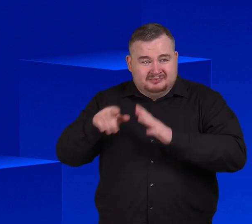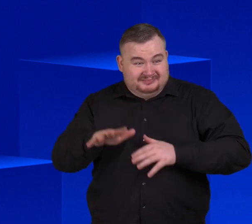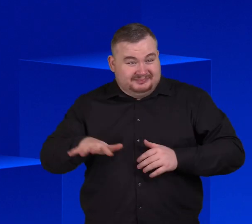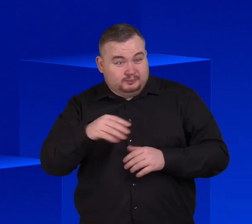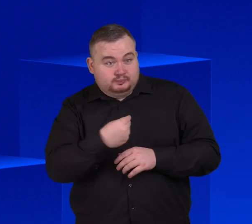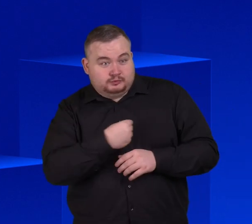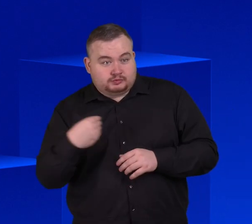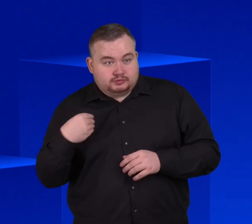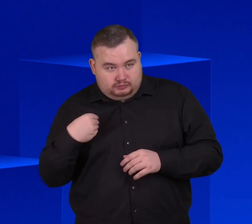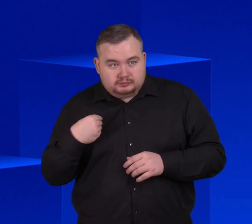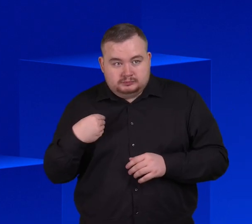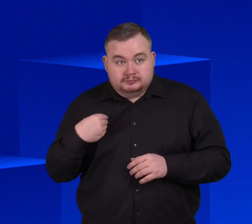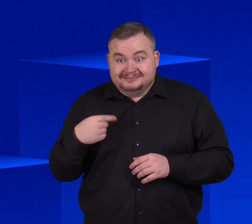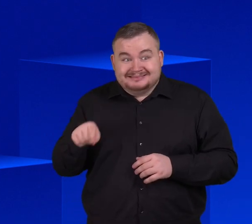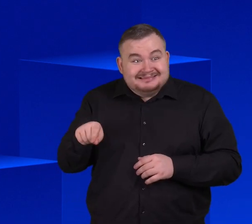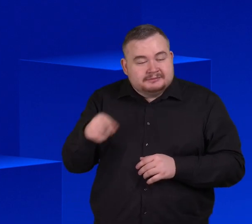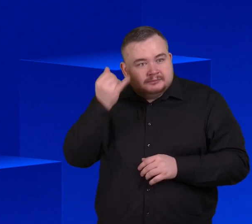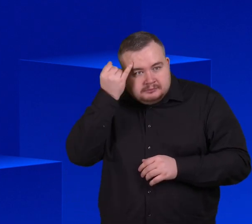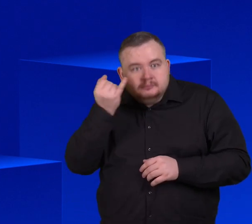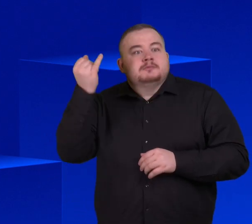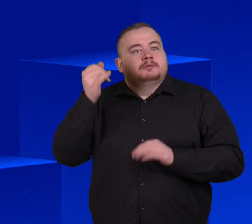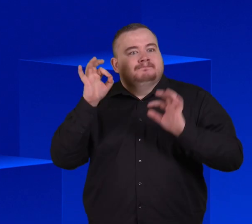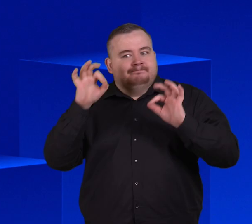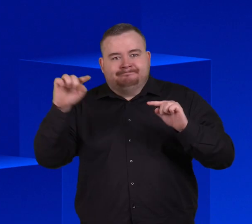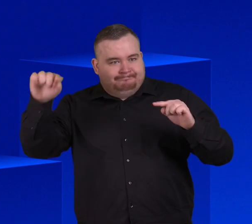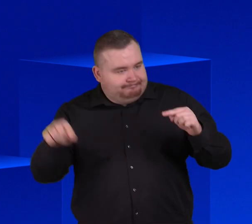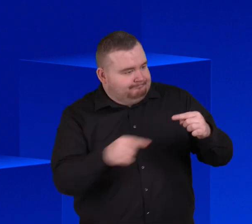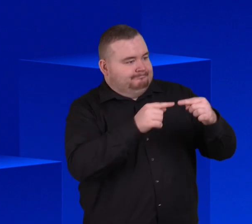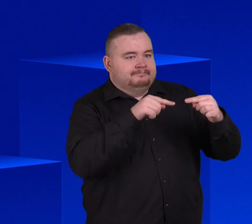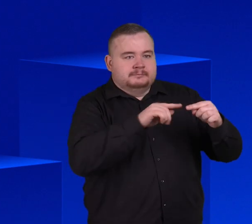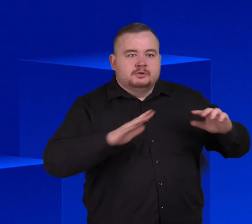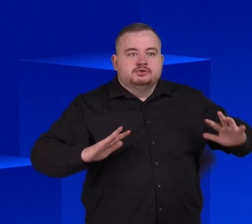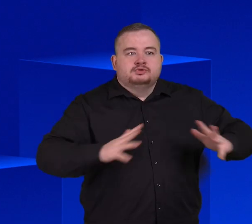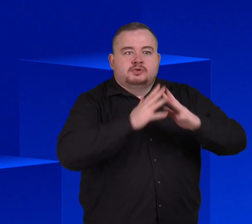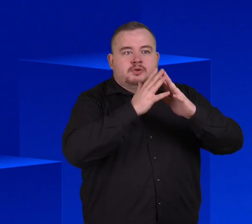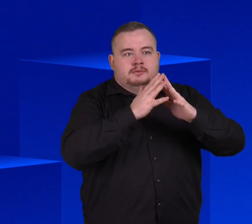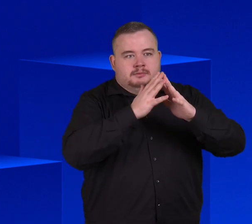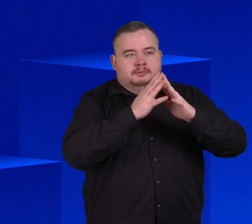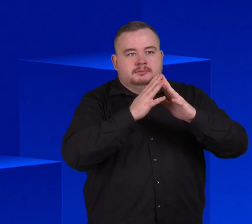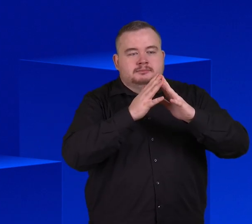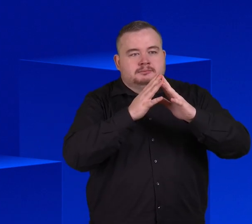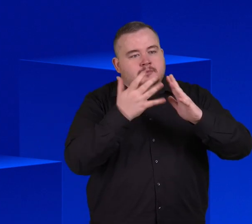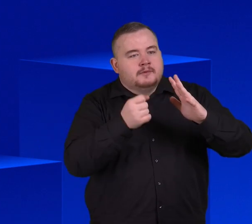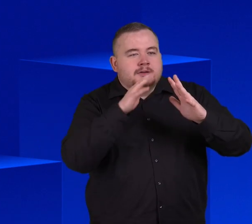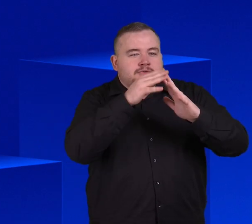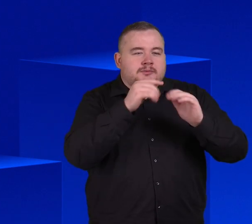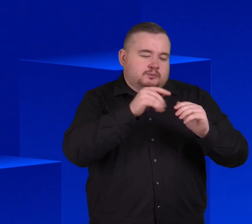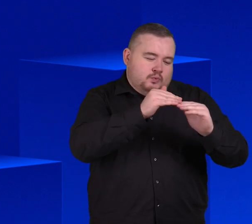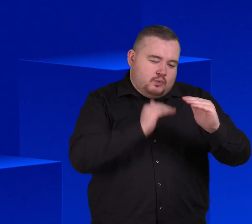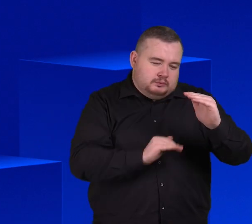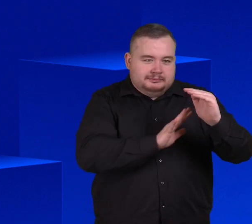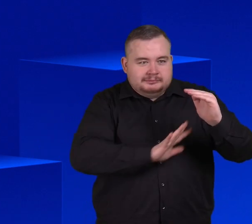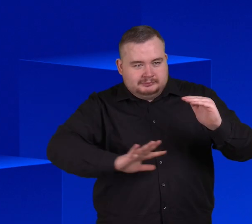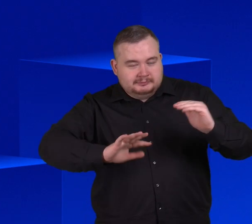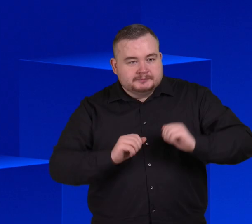Carpathian mountainous region, we see that even those, we would say, theoretically well-defined